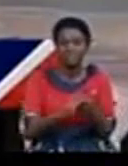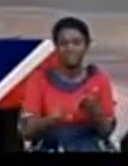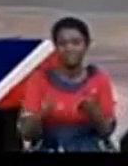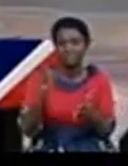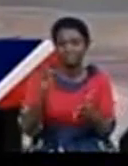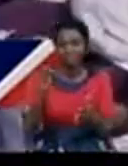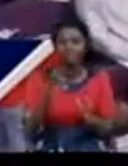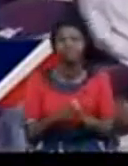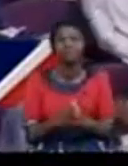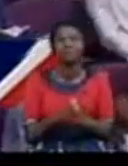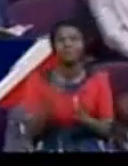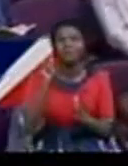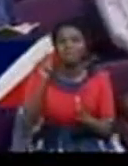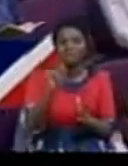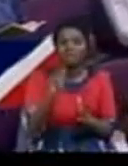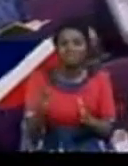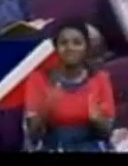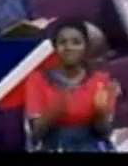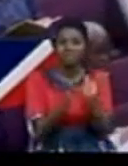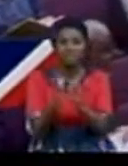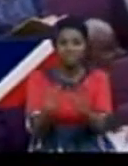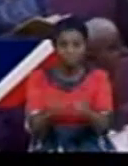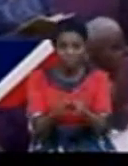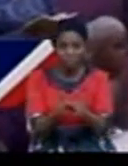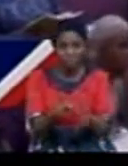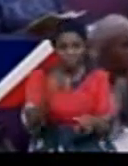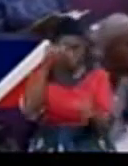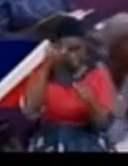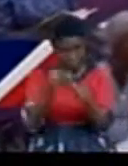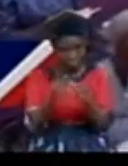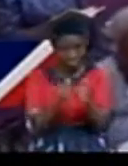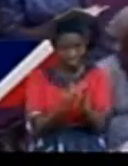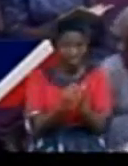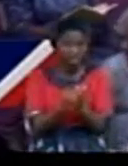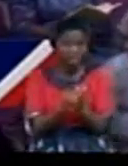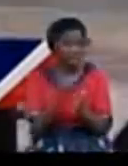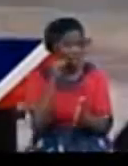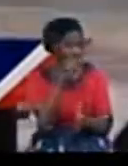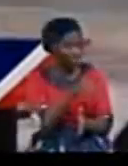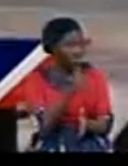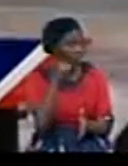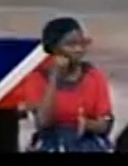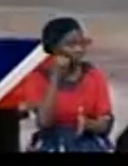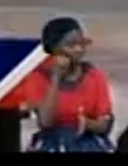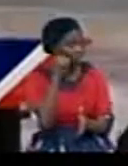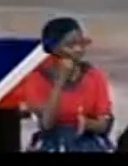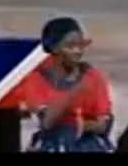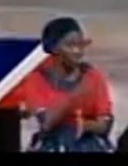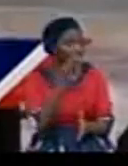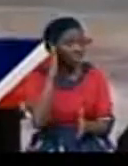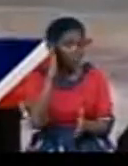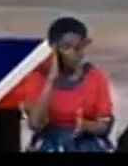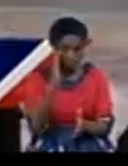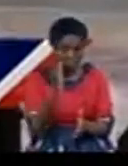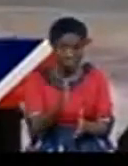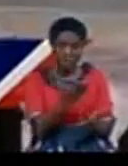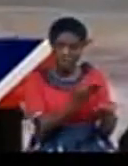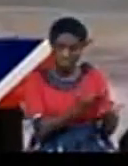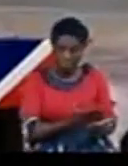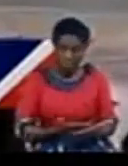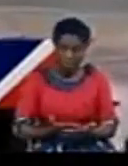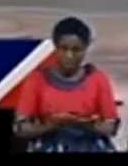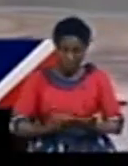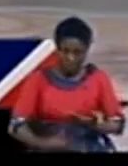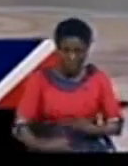remember, she shall bring forth a son, she shall bring forth a son, and that shall call his name Jesus,